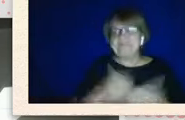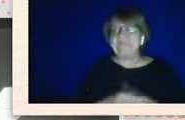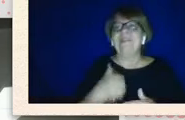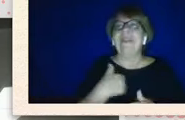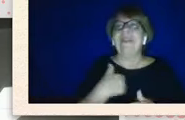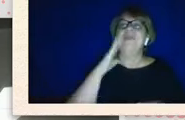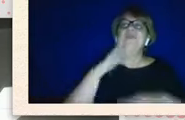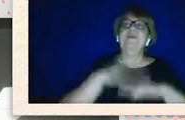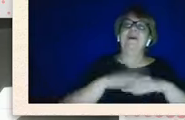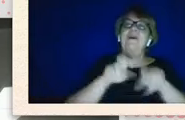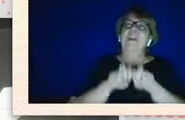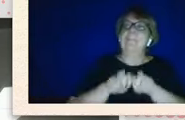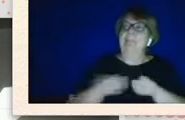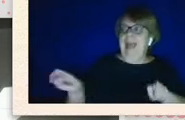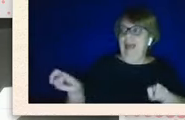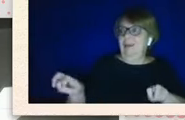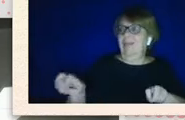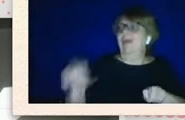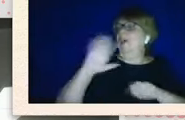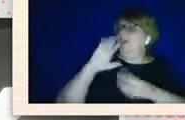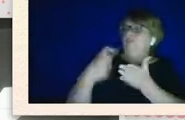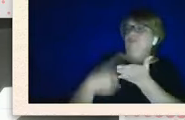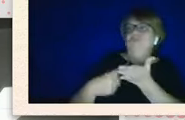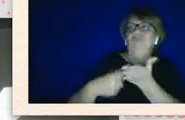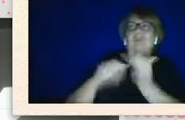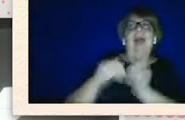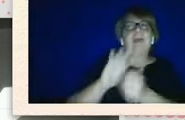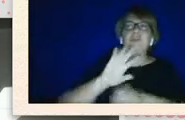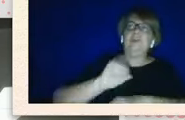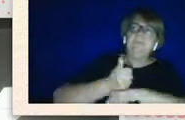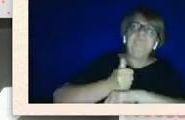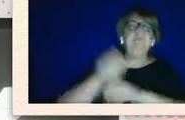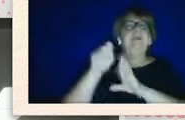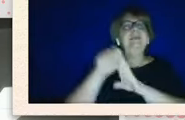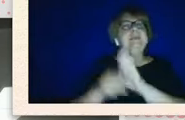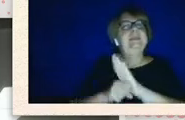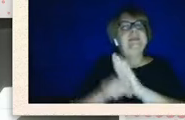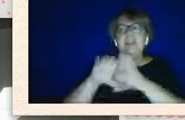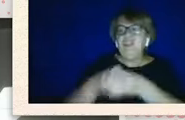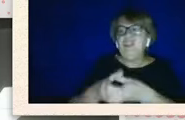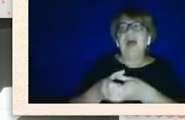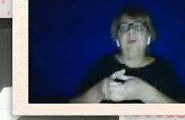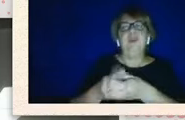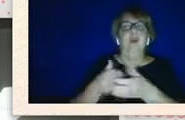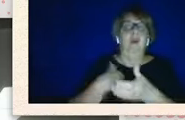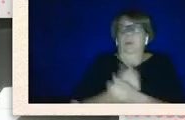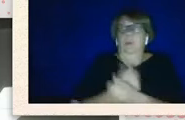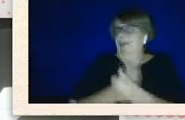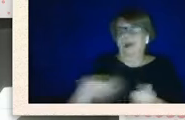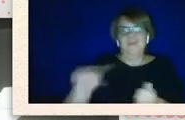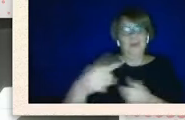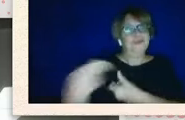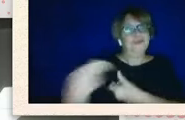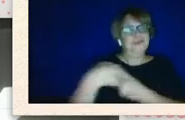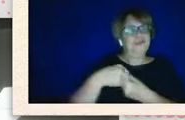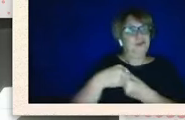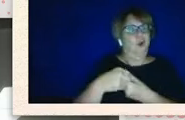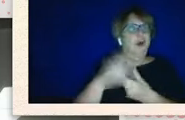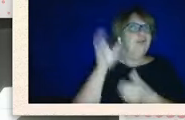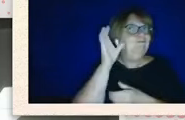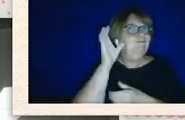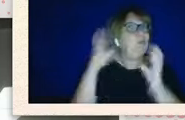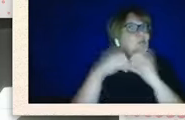is going to talk about how to make a state chapter and how powerful that would be. And I'd love you to join and hear more like what we're talking